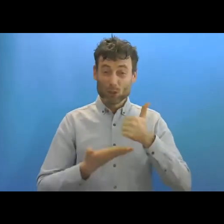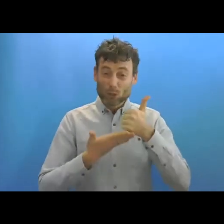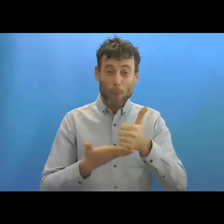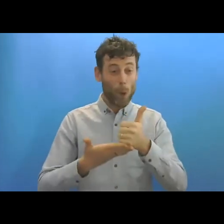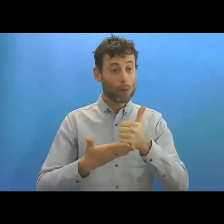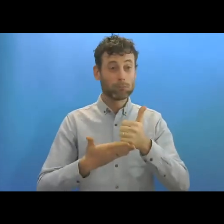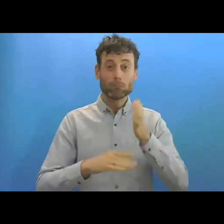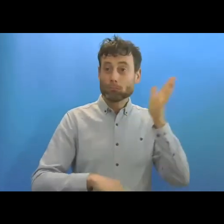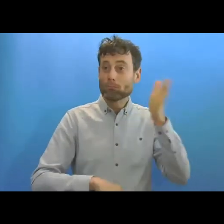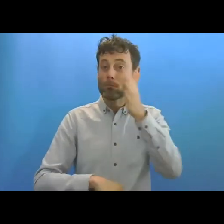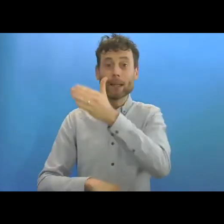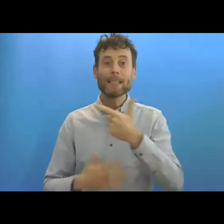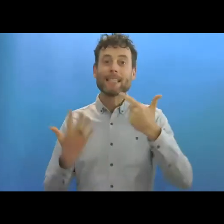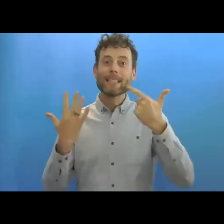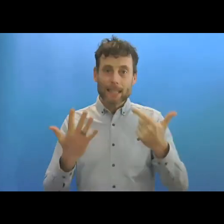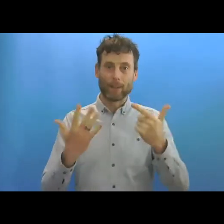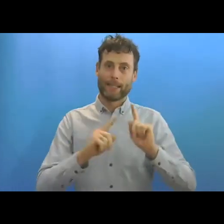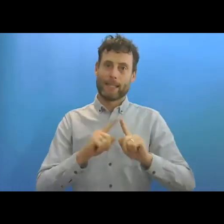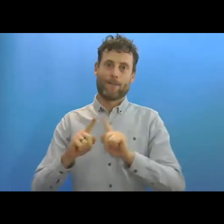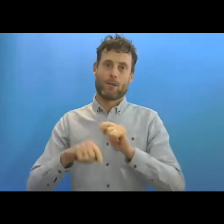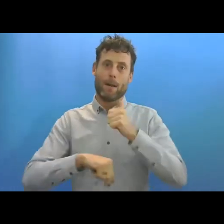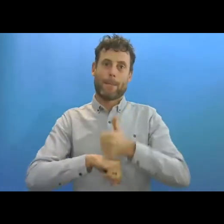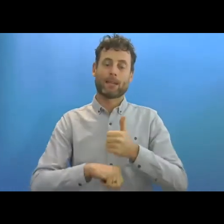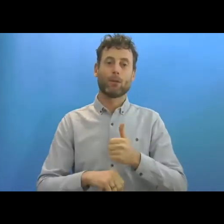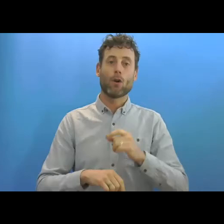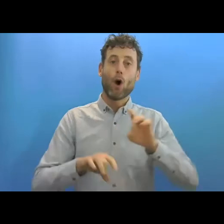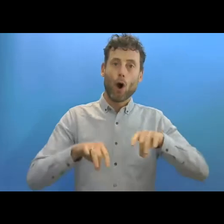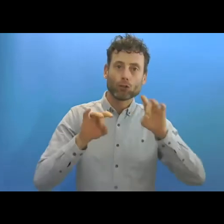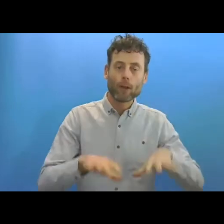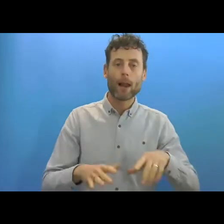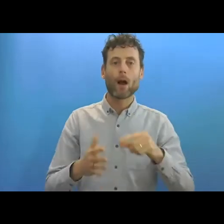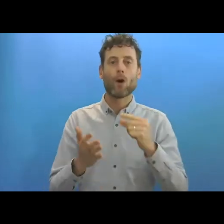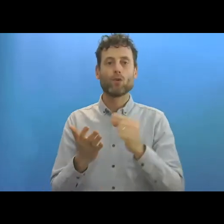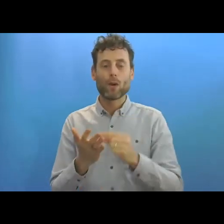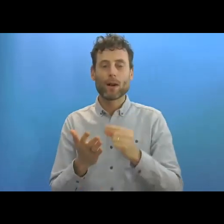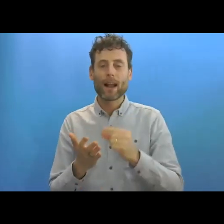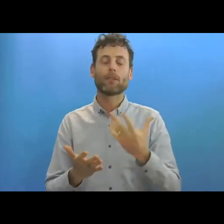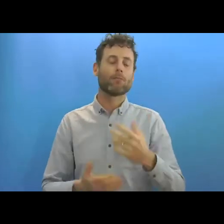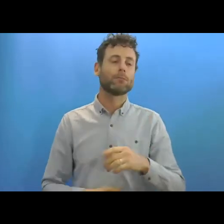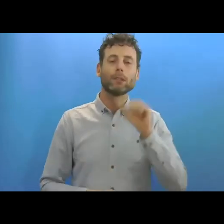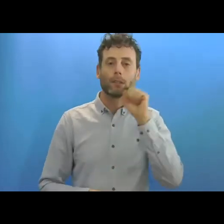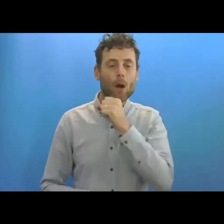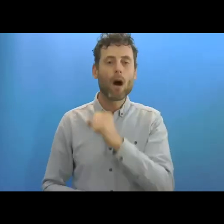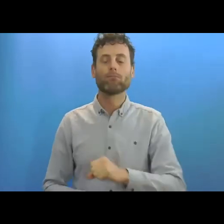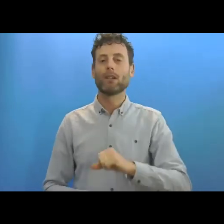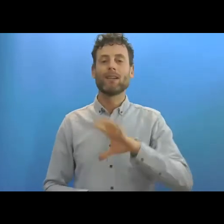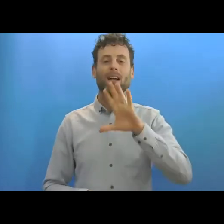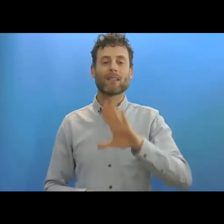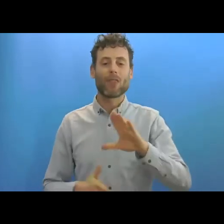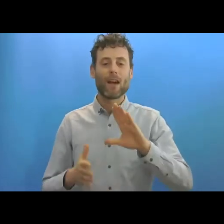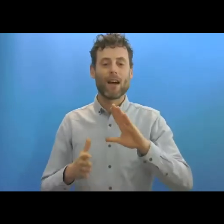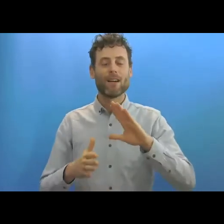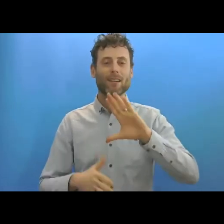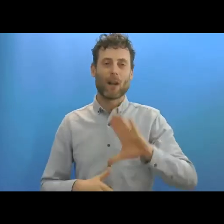So from Australia, Uganda, Cambodia, Taiwan, South Africa, and now remotely